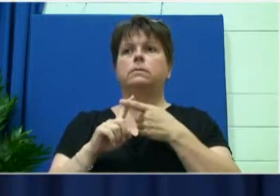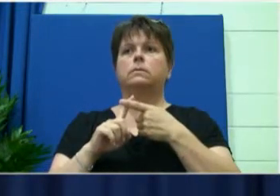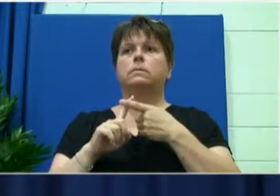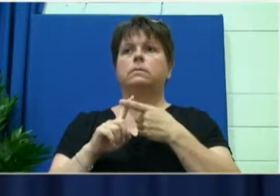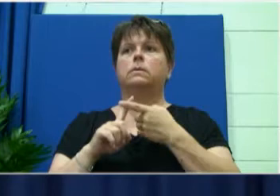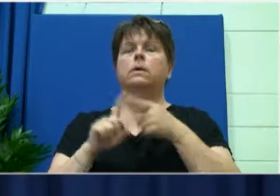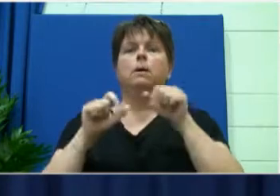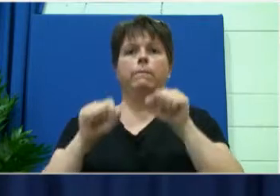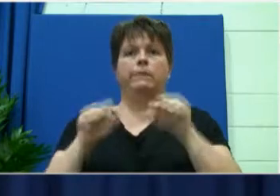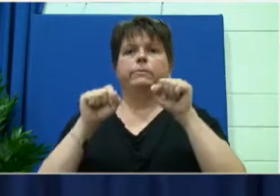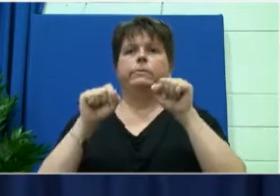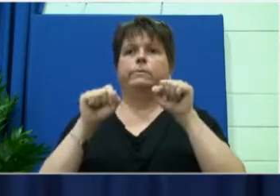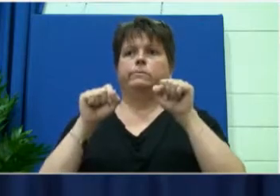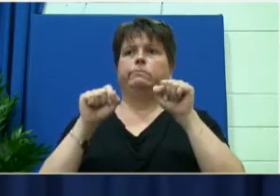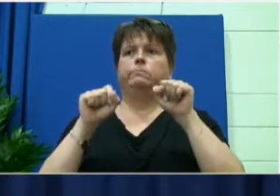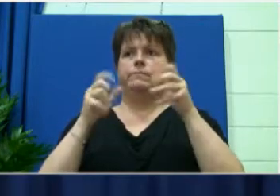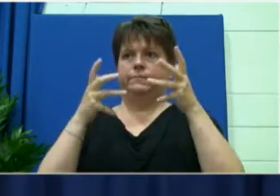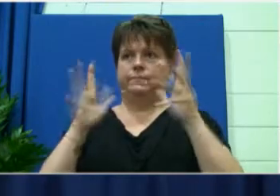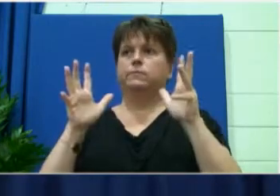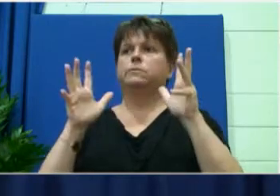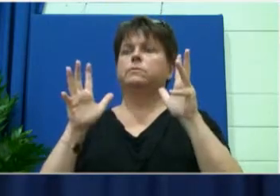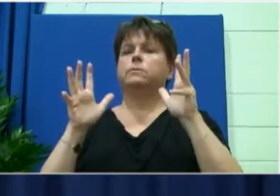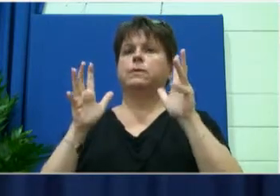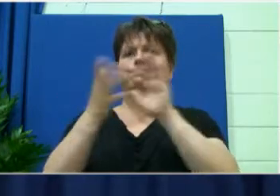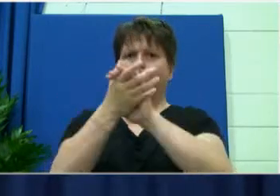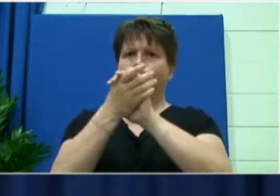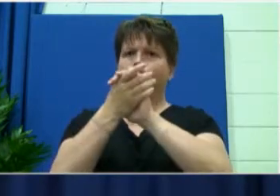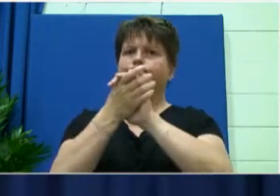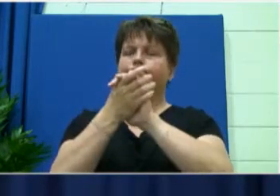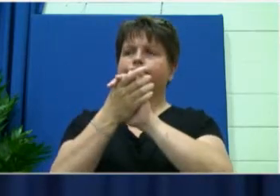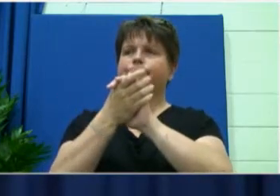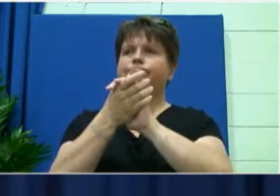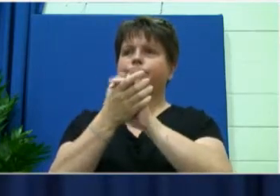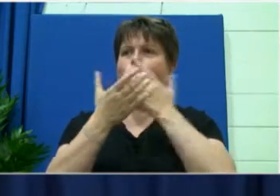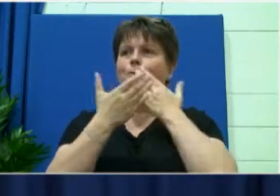you've been able to do it. And we congratulate you.